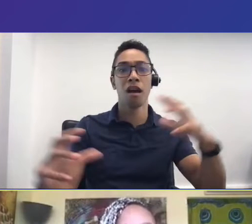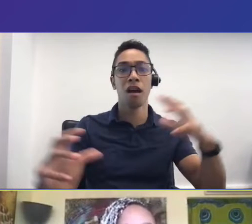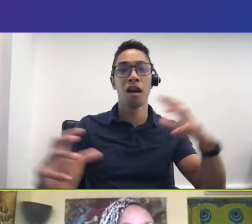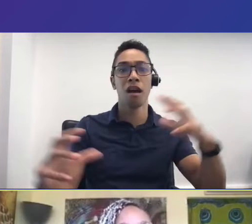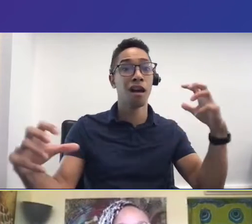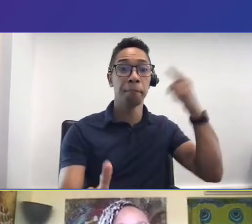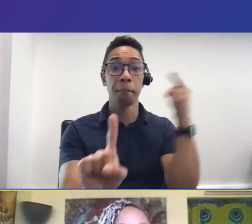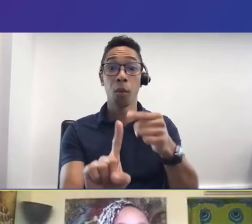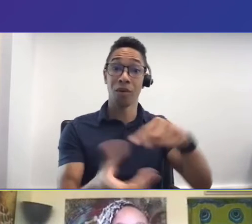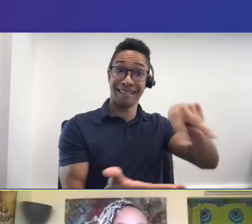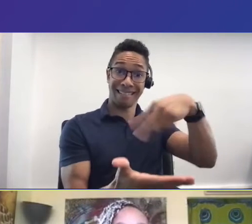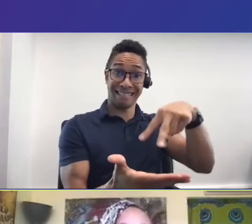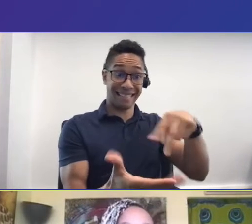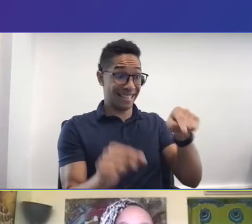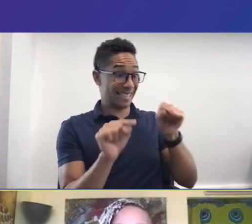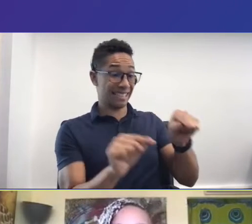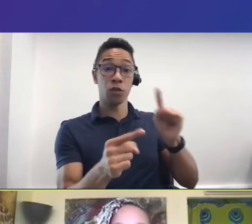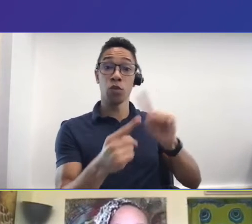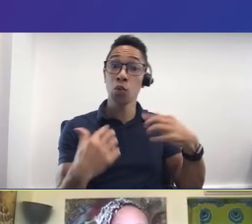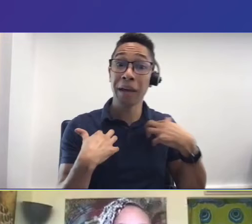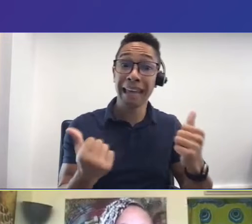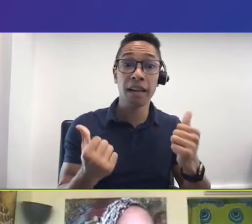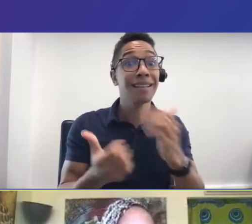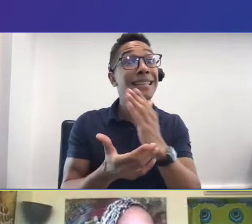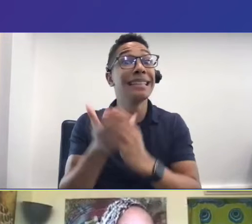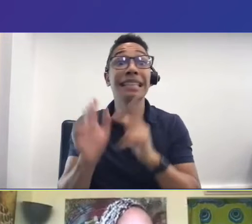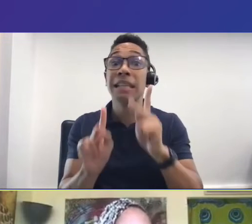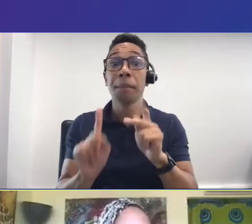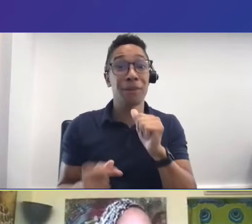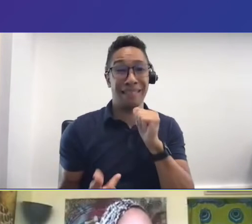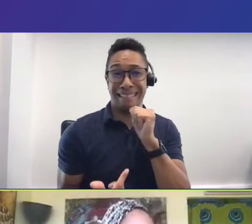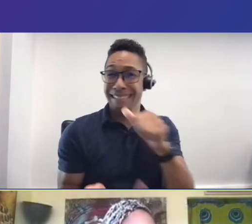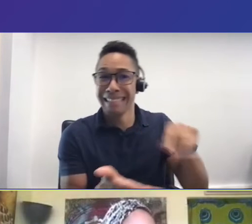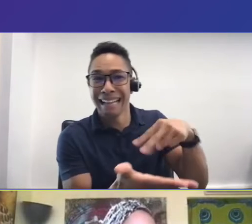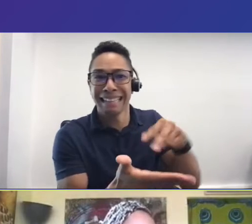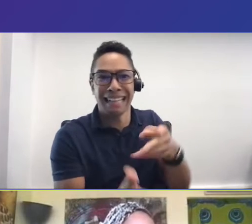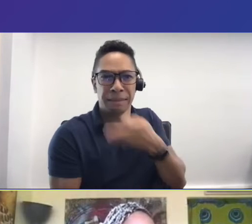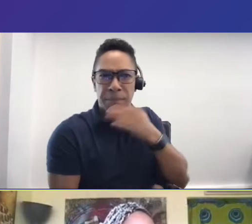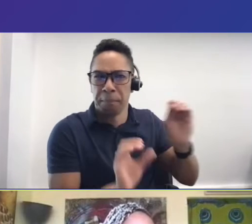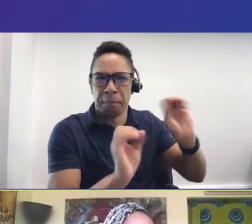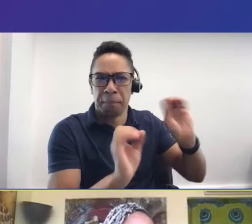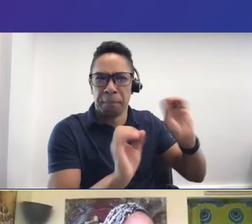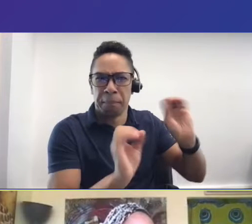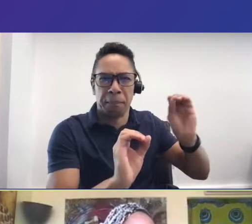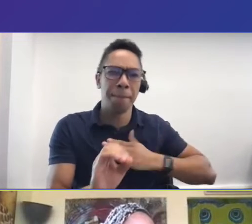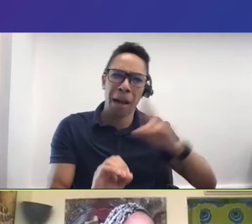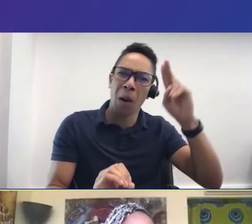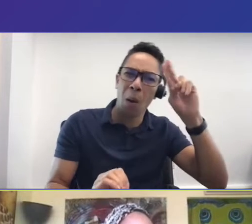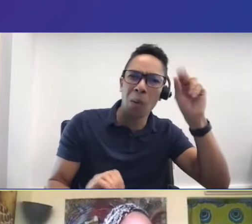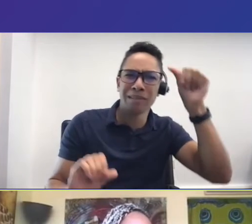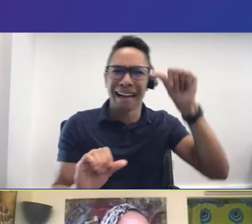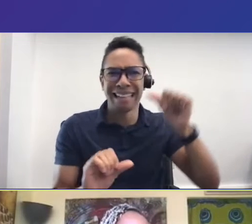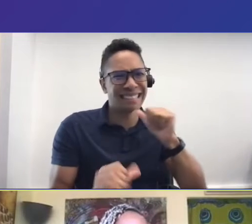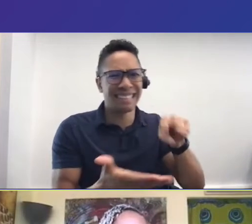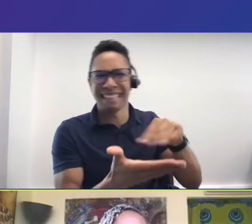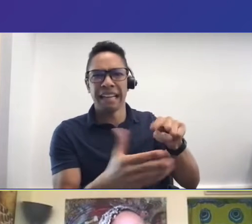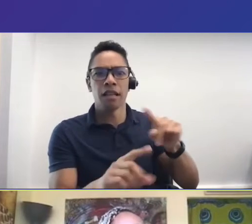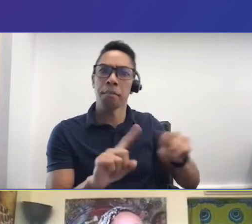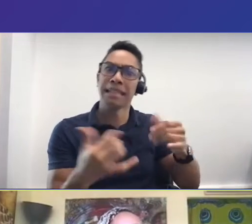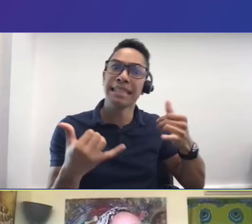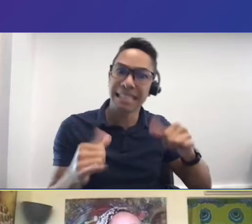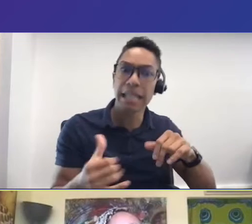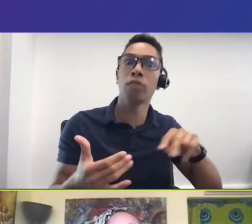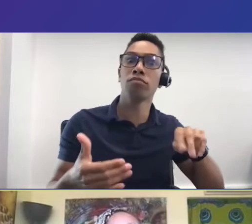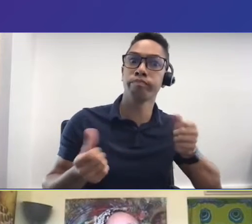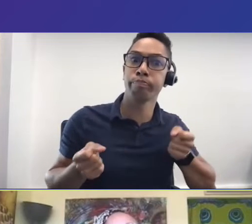why dance was to heal people. There's people that are not dancers, like our aunties and uncles dance. You know what I'm saying? And so